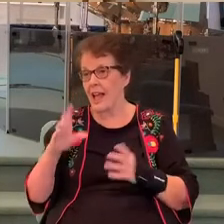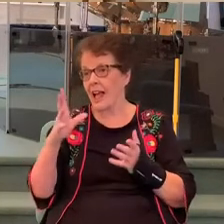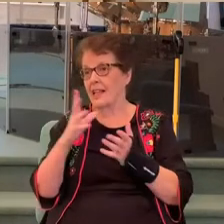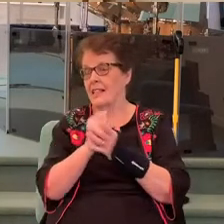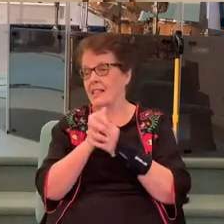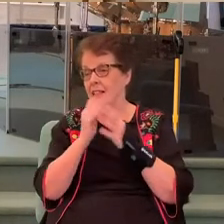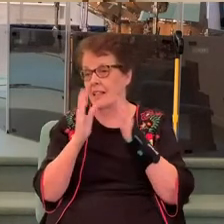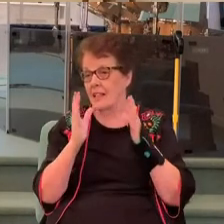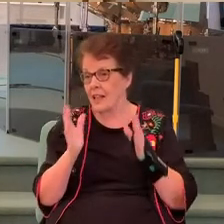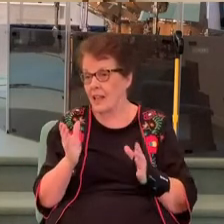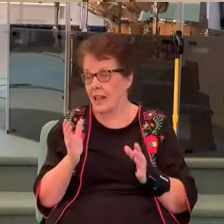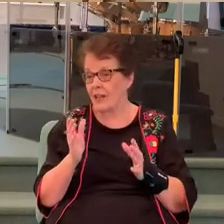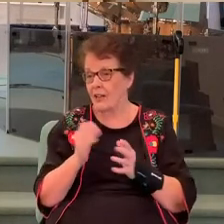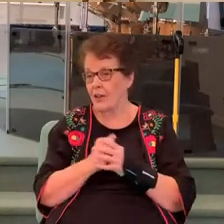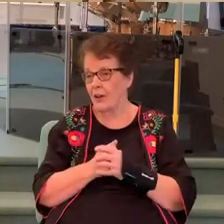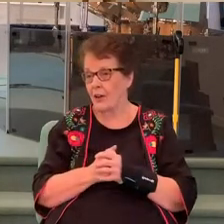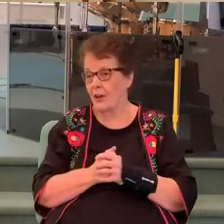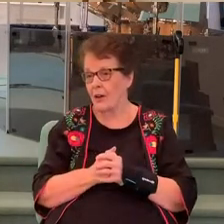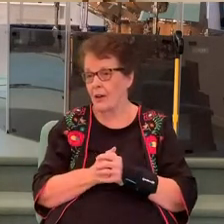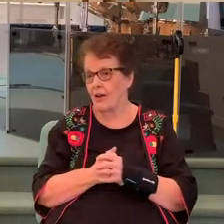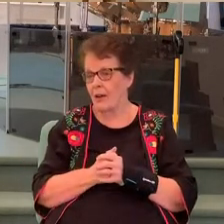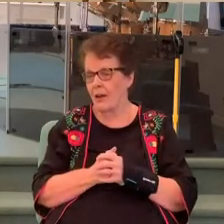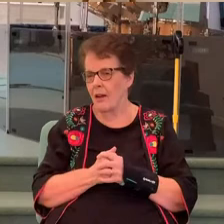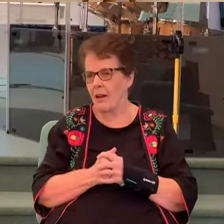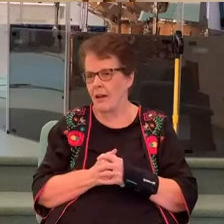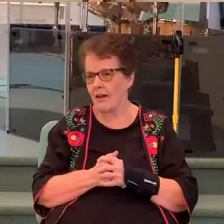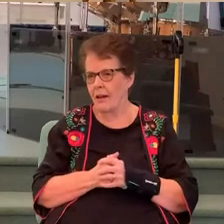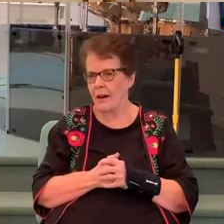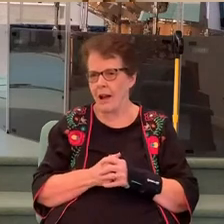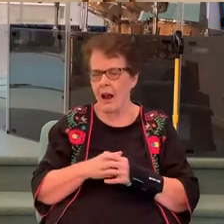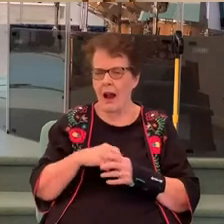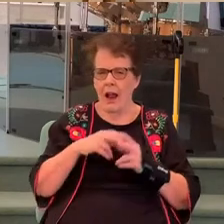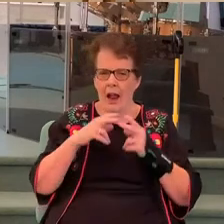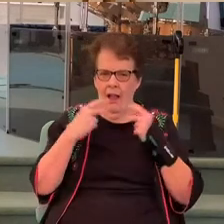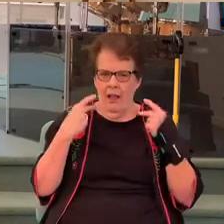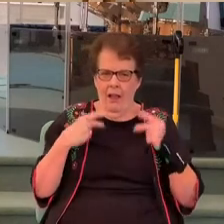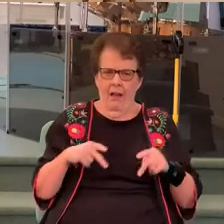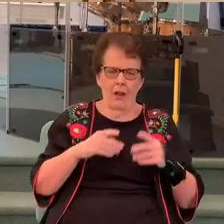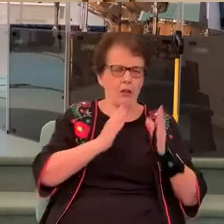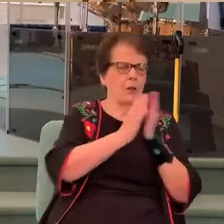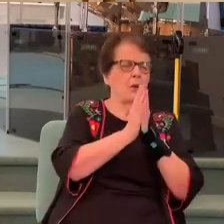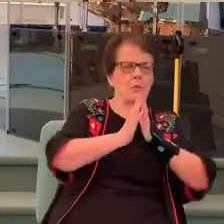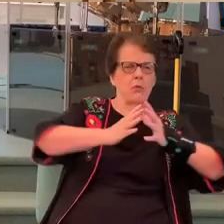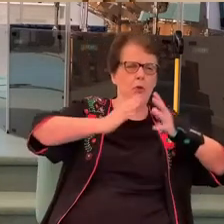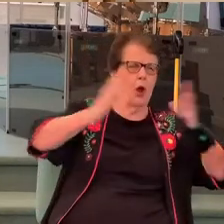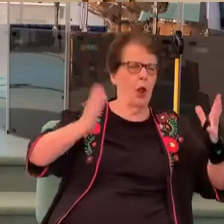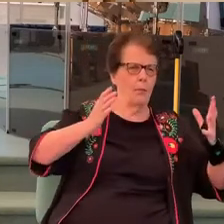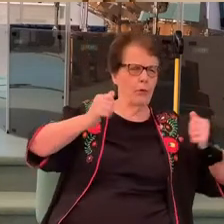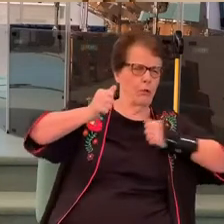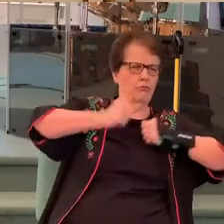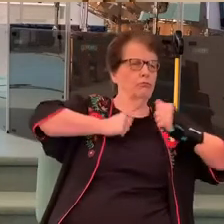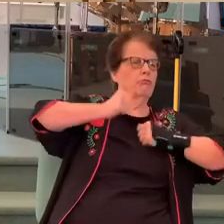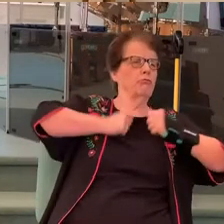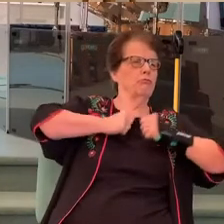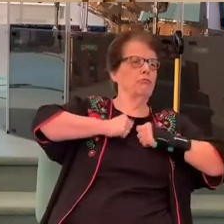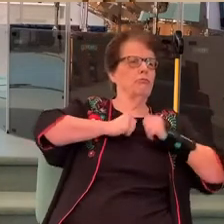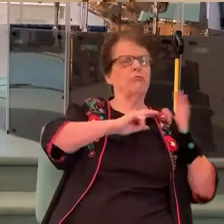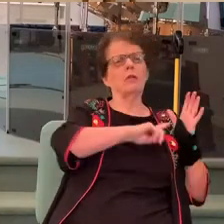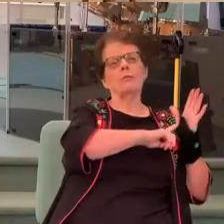Pharisee was out on the corner, and he was praying big prayers, and he was beating his chest, and he was making a